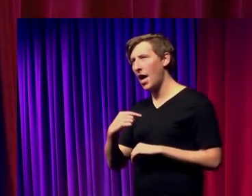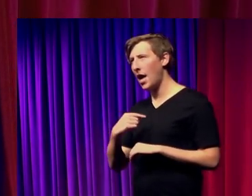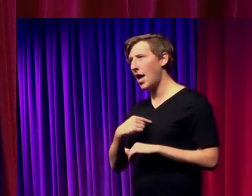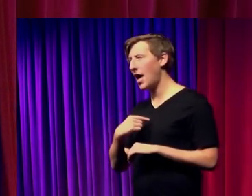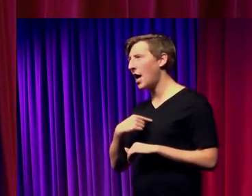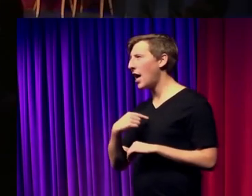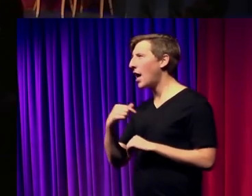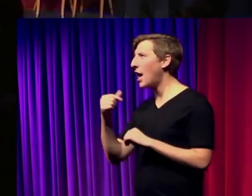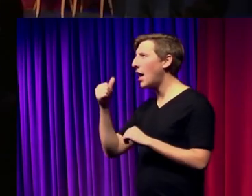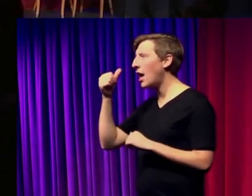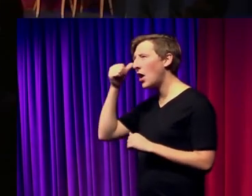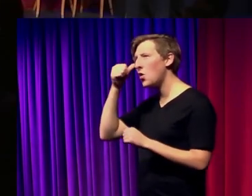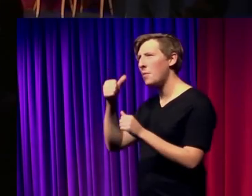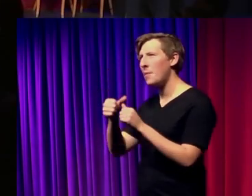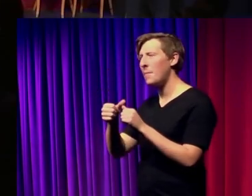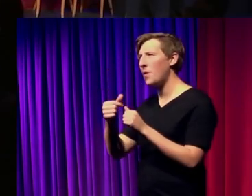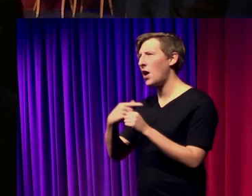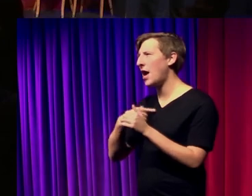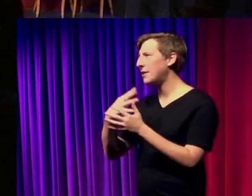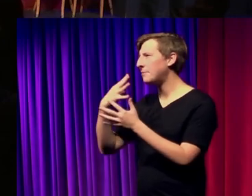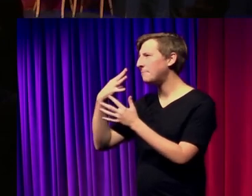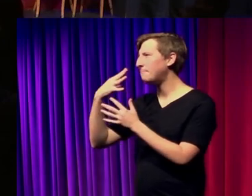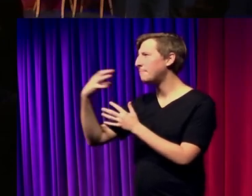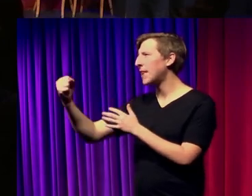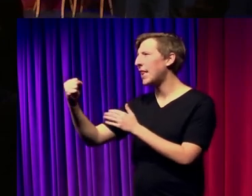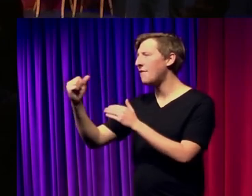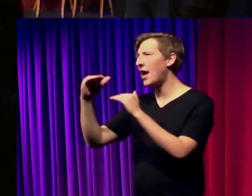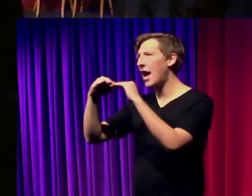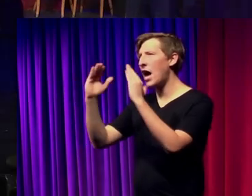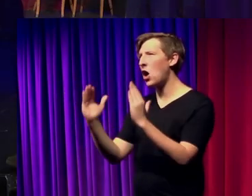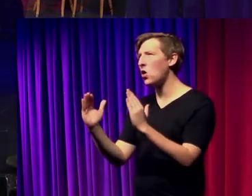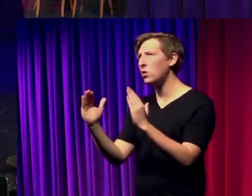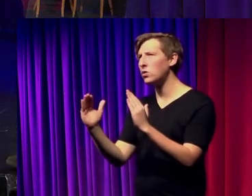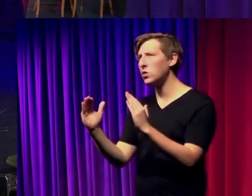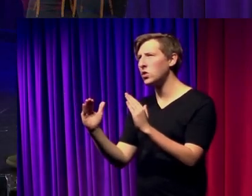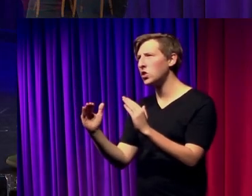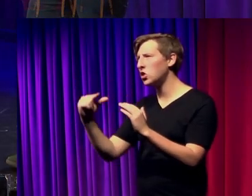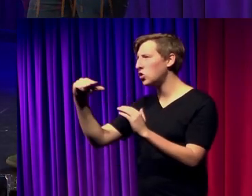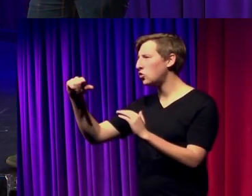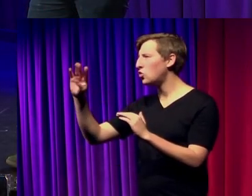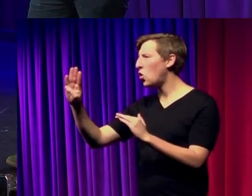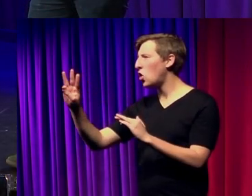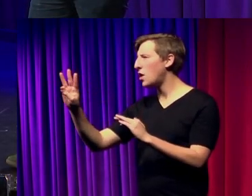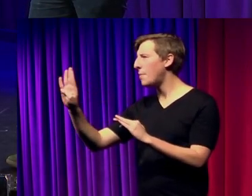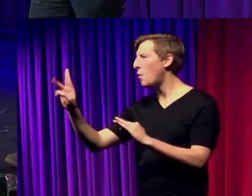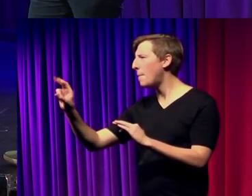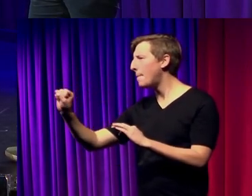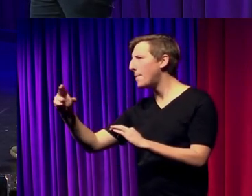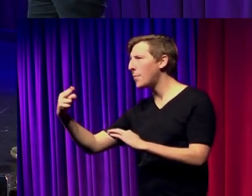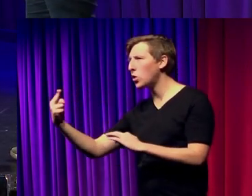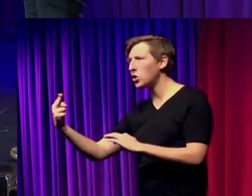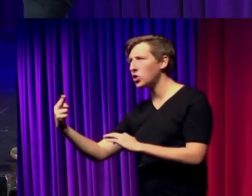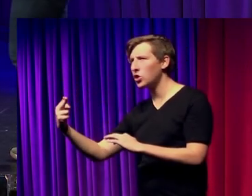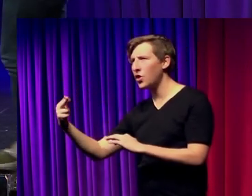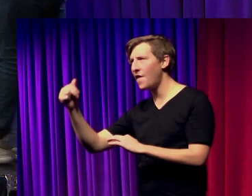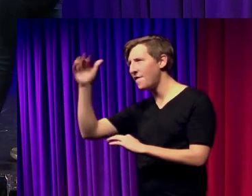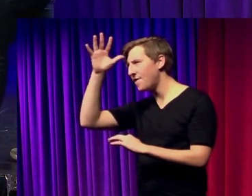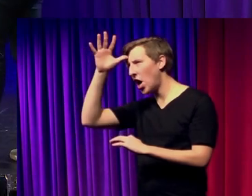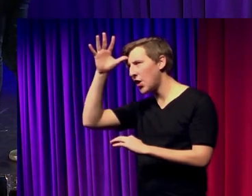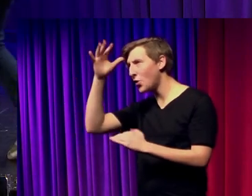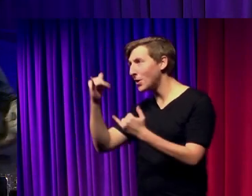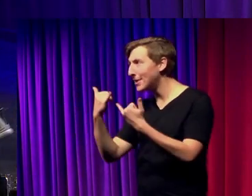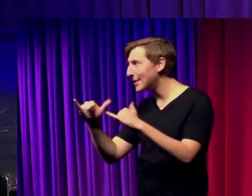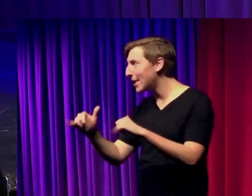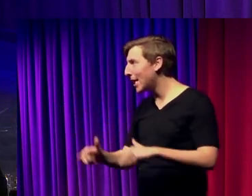alive. Yeah. Too soon! Yeah. Too late, if you ask me.